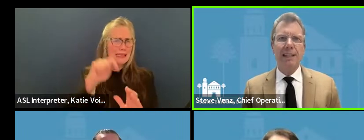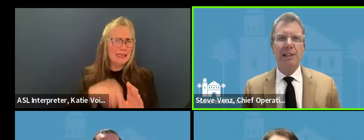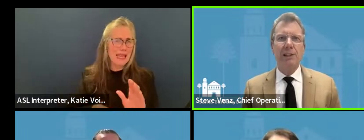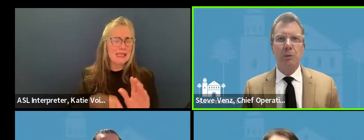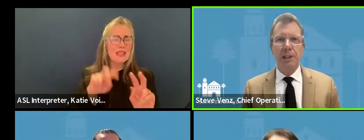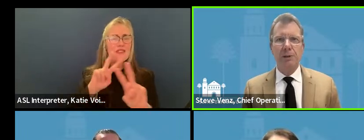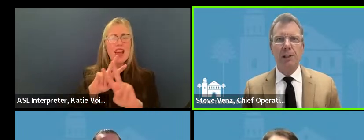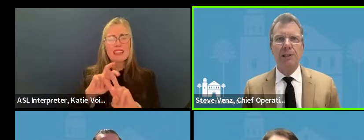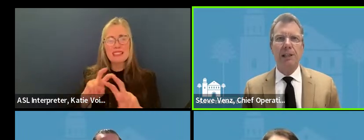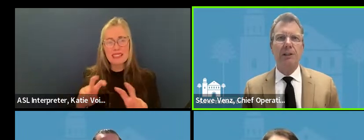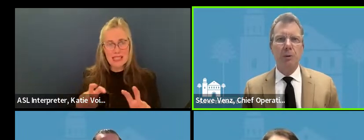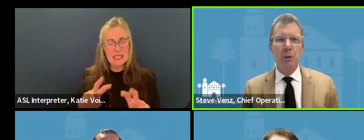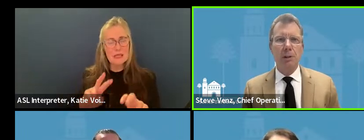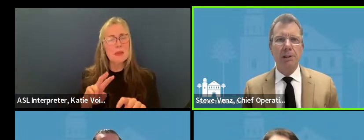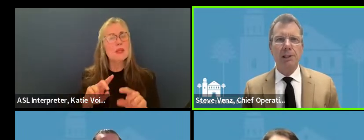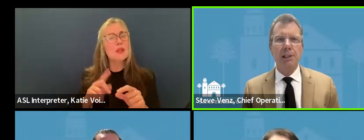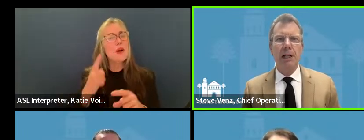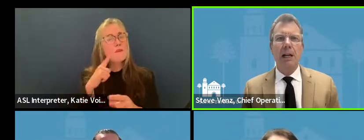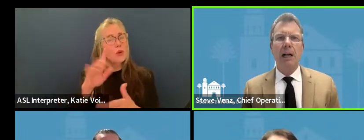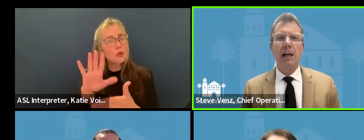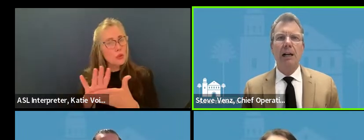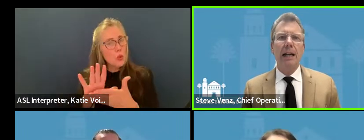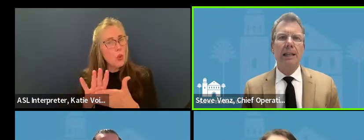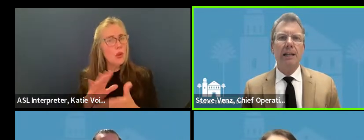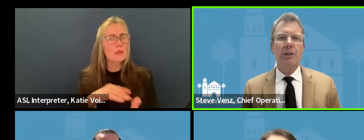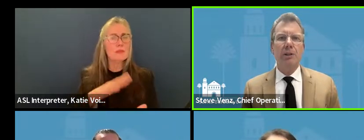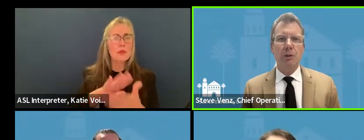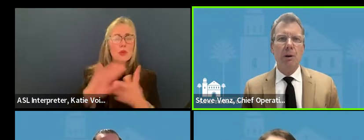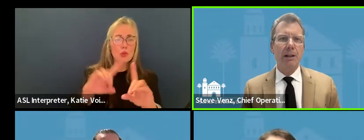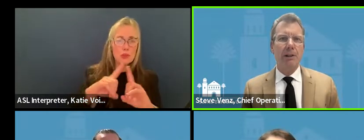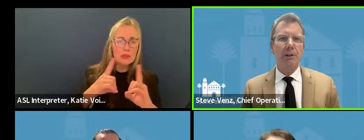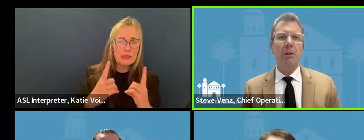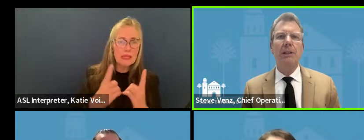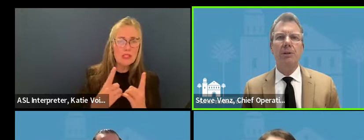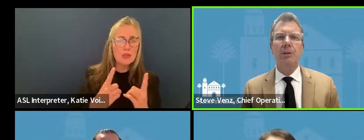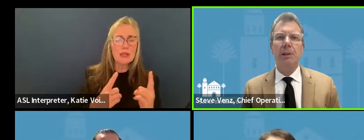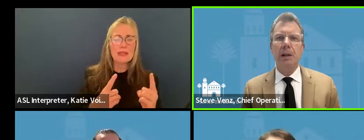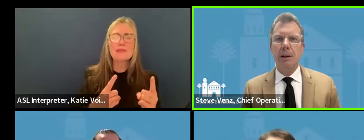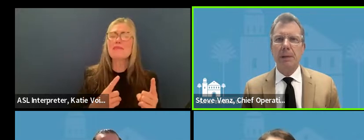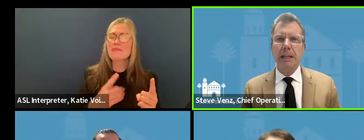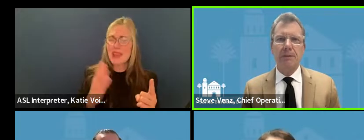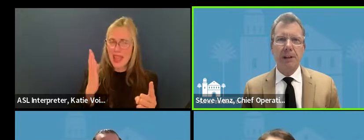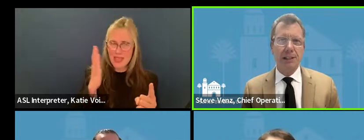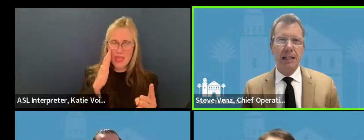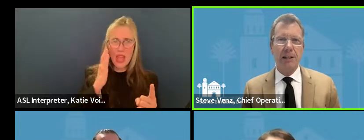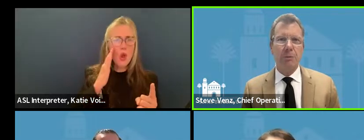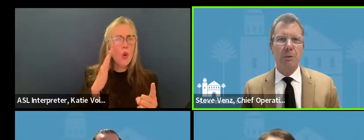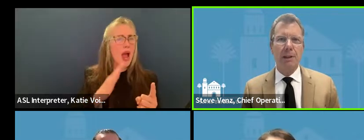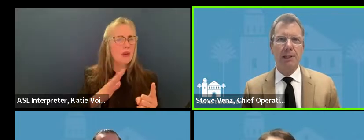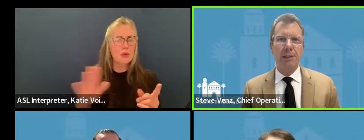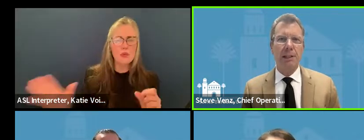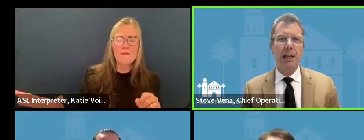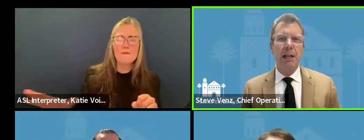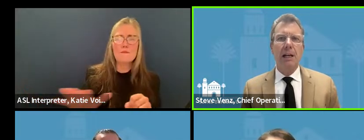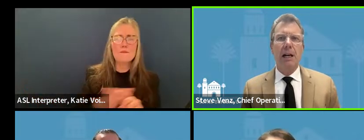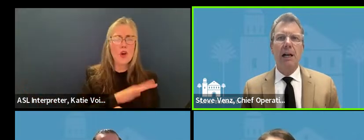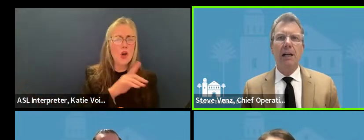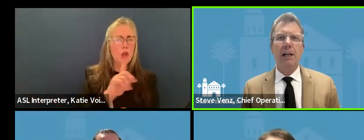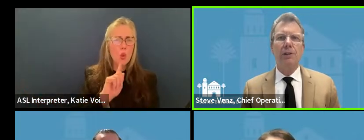assessments within school districts and schools, and they do know how to thoroughly do an investigation with